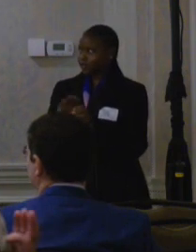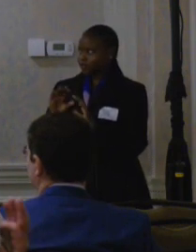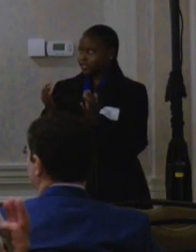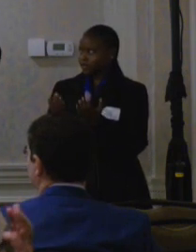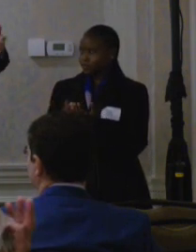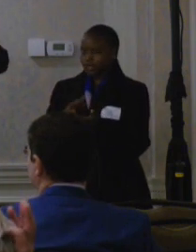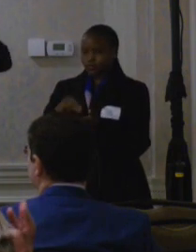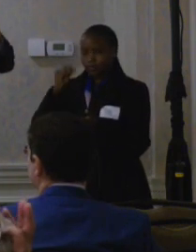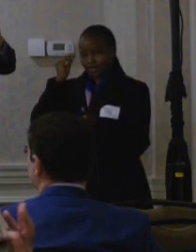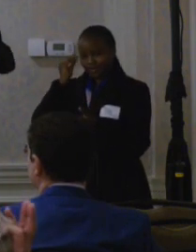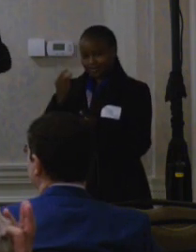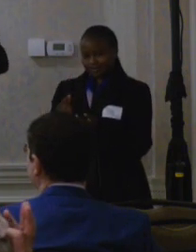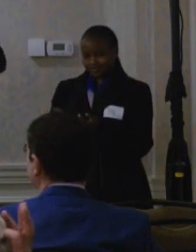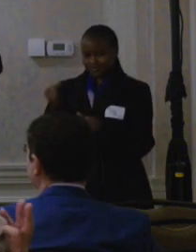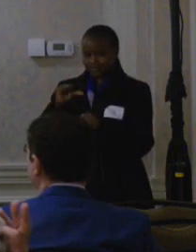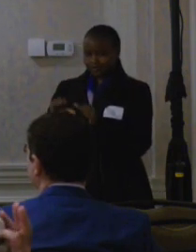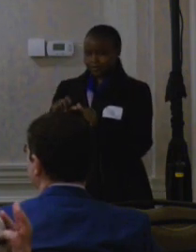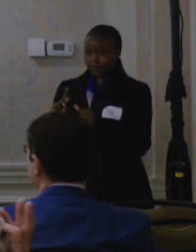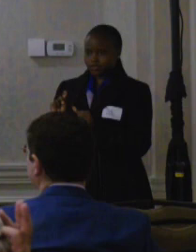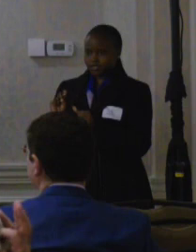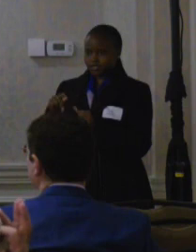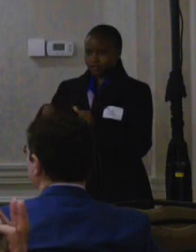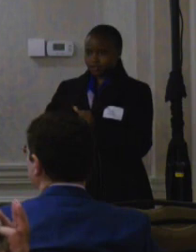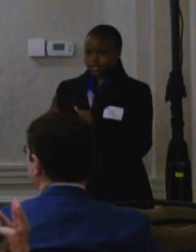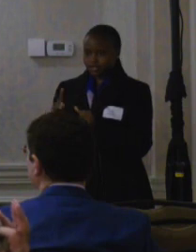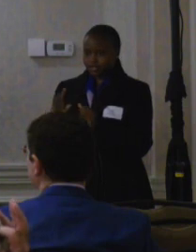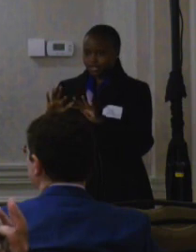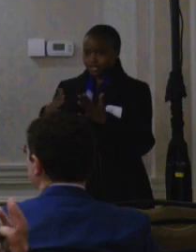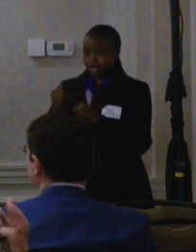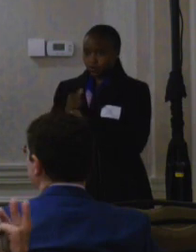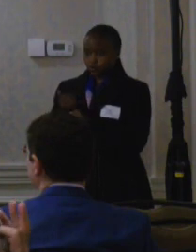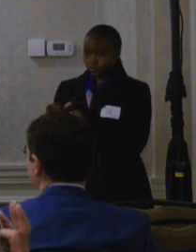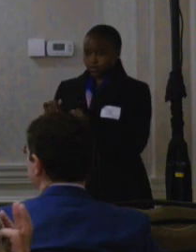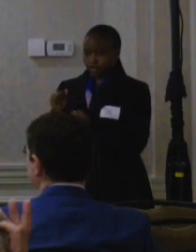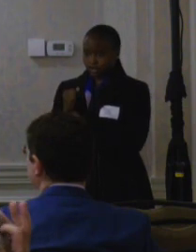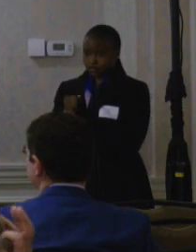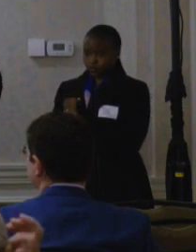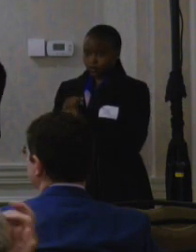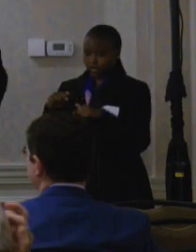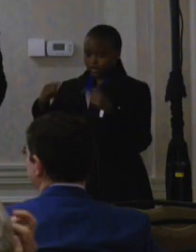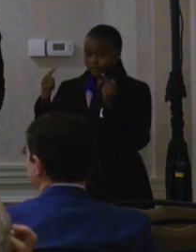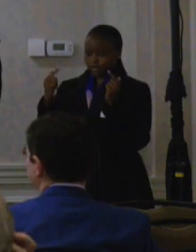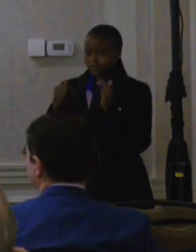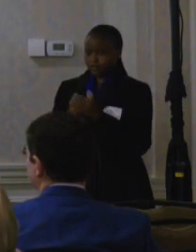learning relatively little about teacher professional development and how to make it work most effectively.